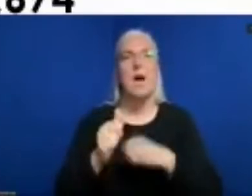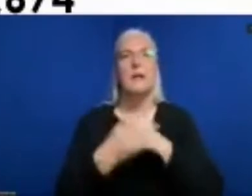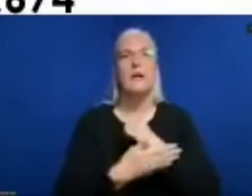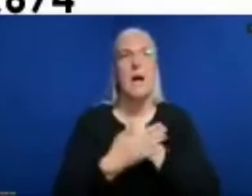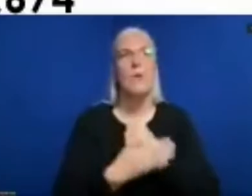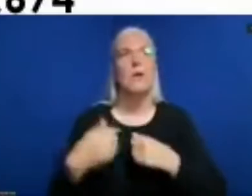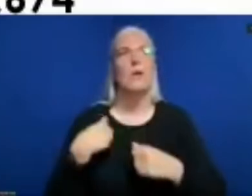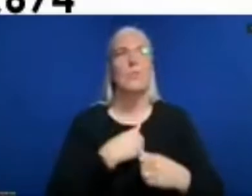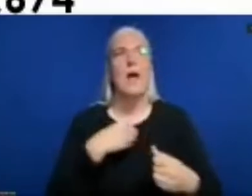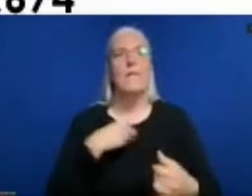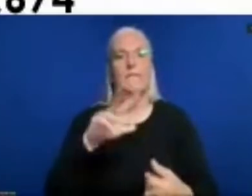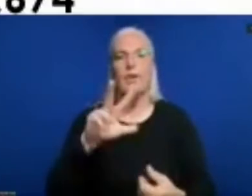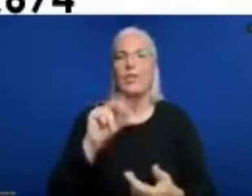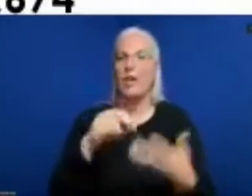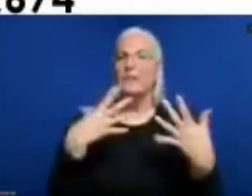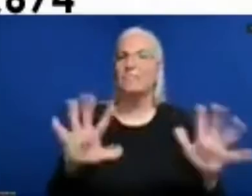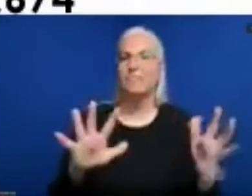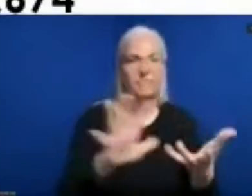Dixie Fire,